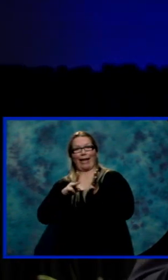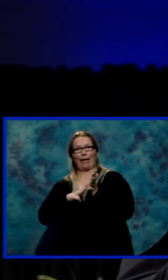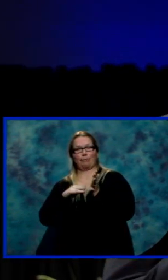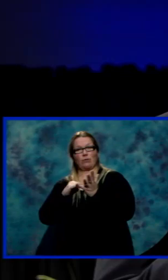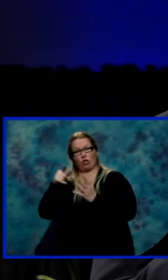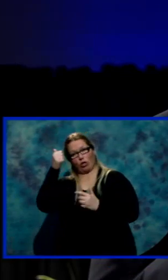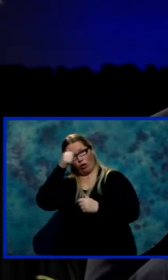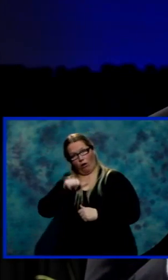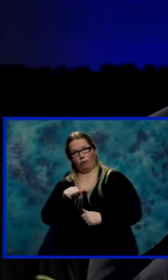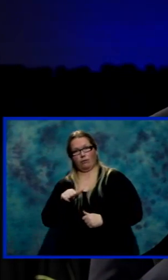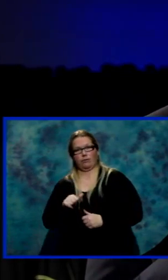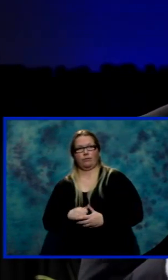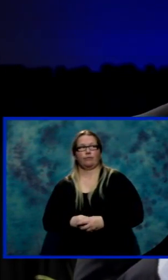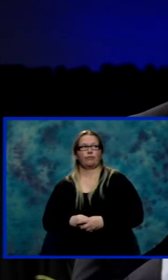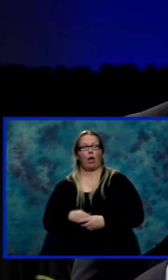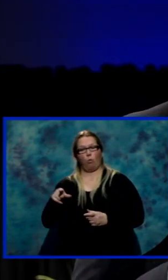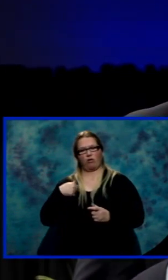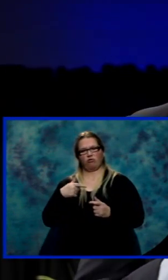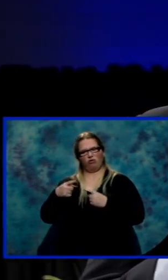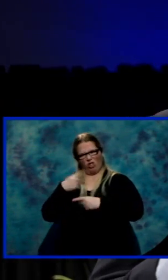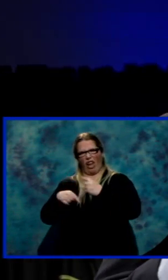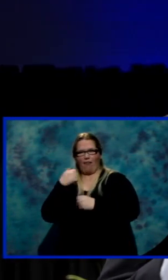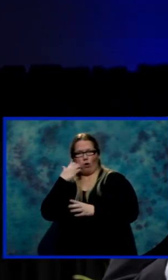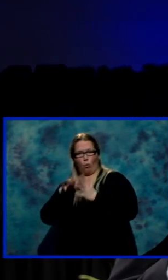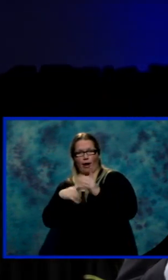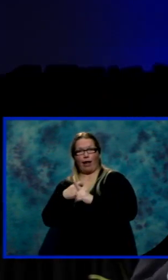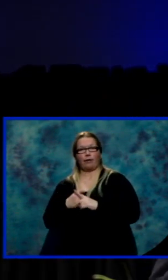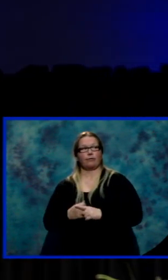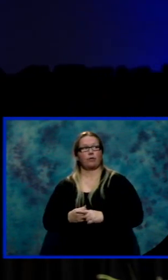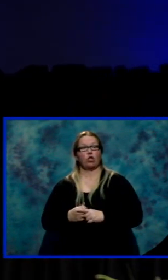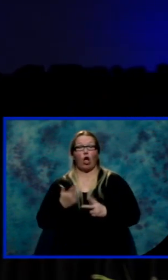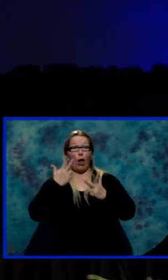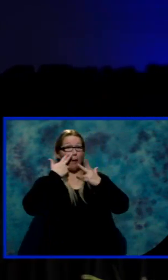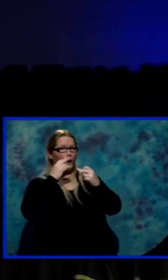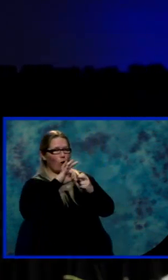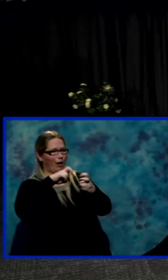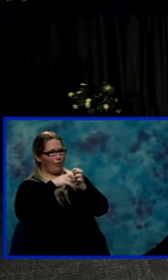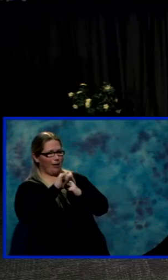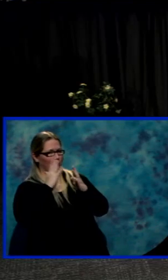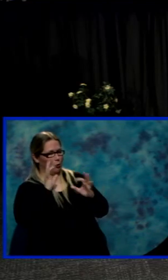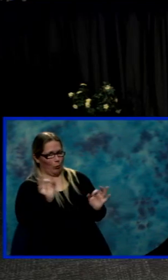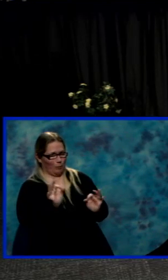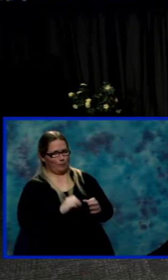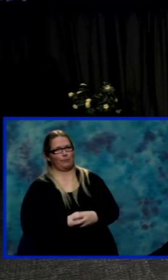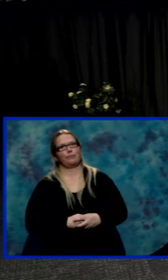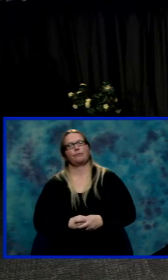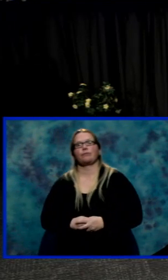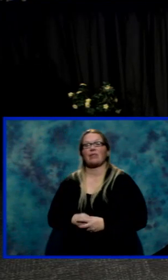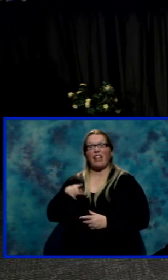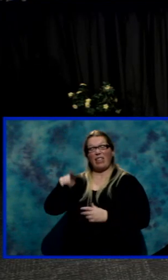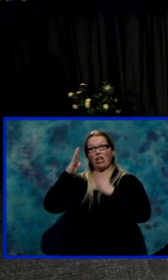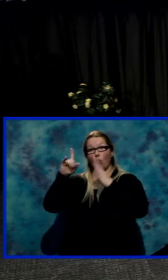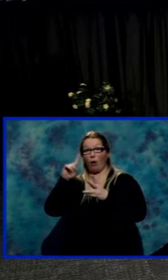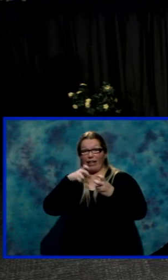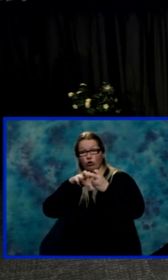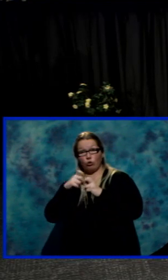we would just recycle them from week to week. And God blessed us in that church. So music wasn't an issue in that church? Never was an issue. In that church, what was the